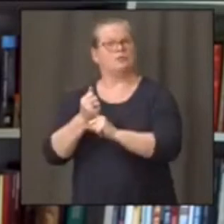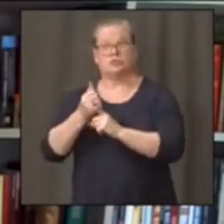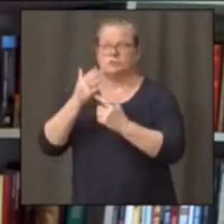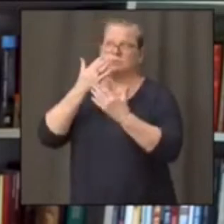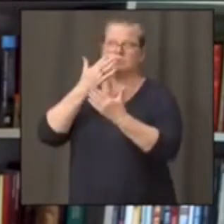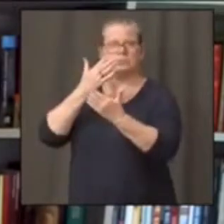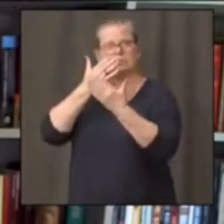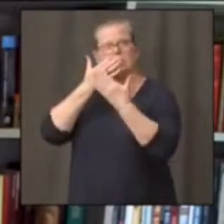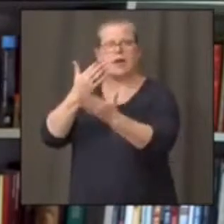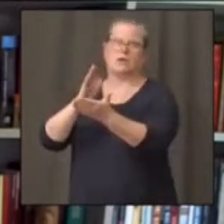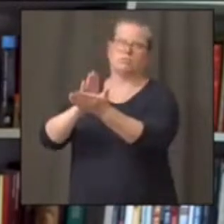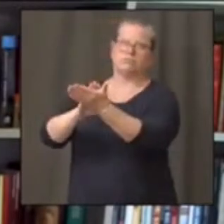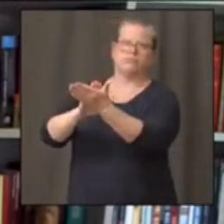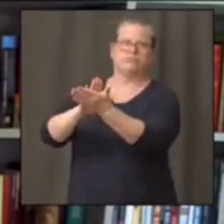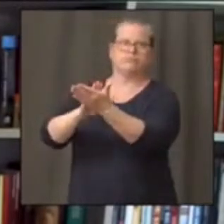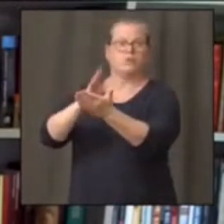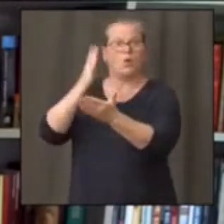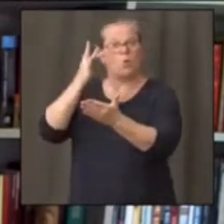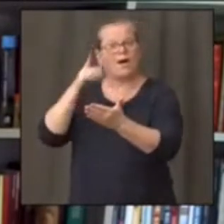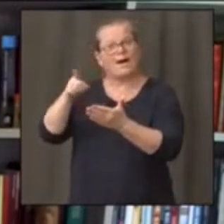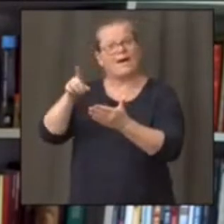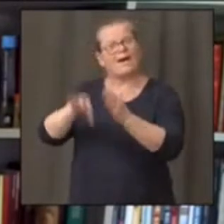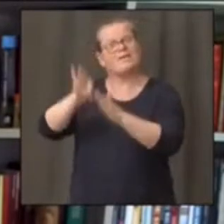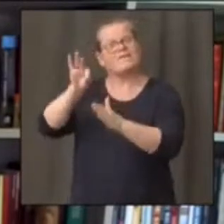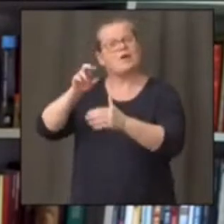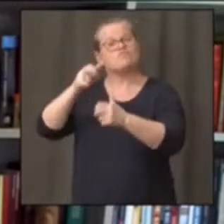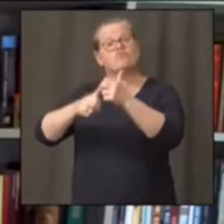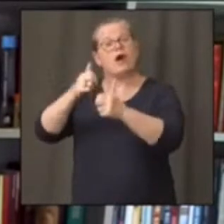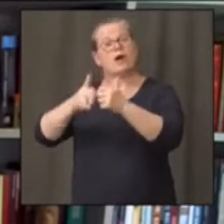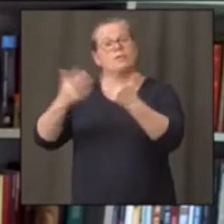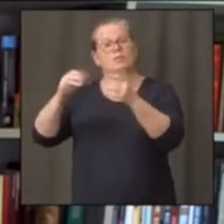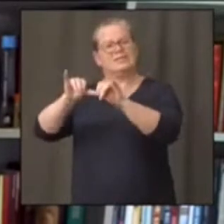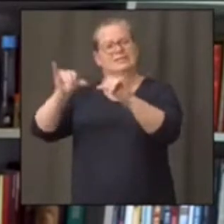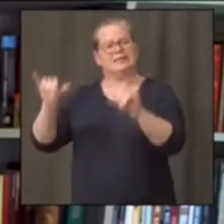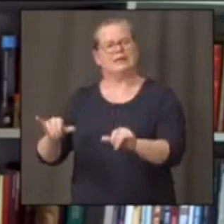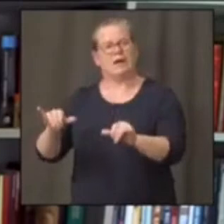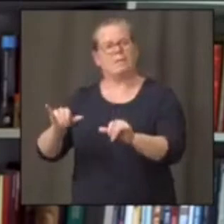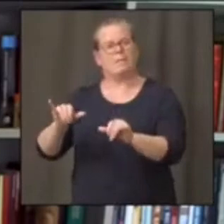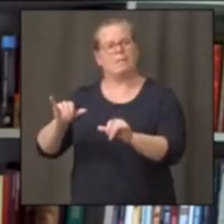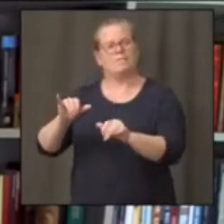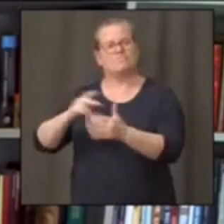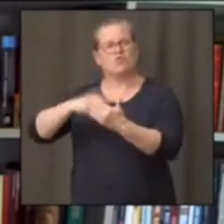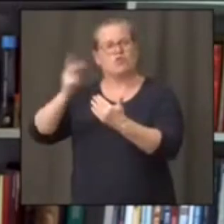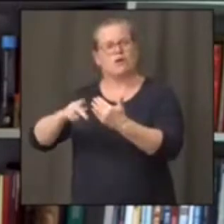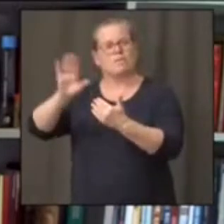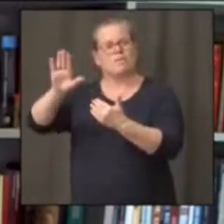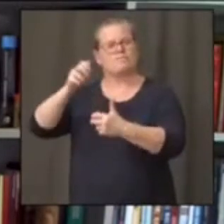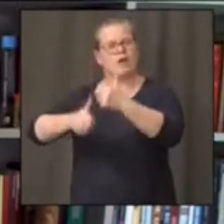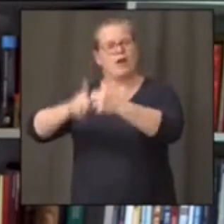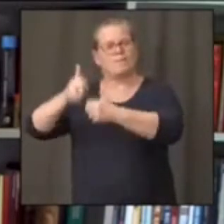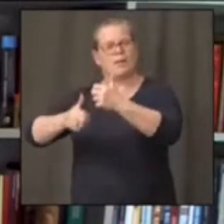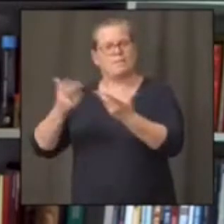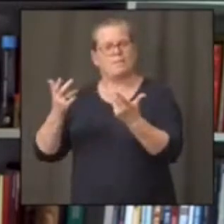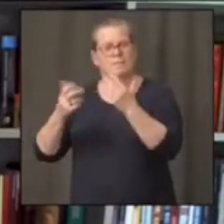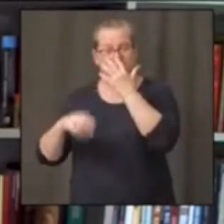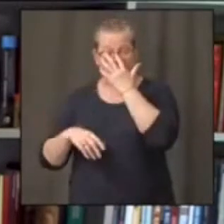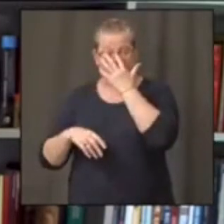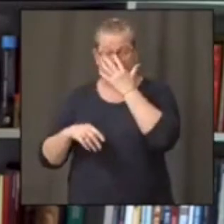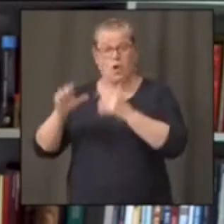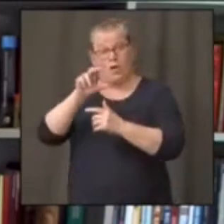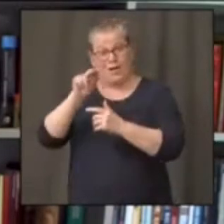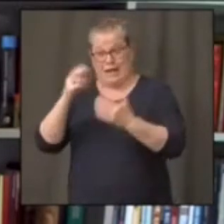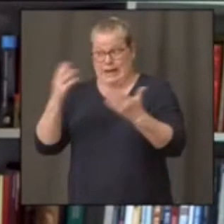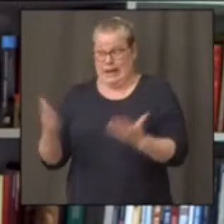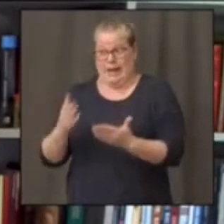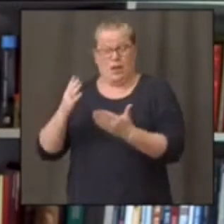was actually a systemic problem, with the Thermo Fisher. So the Connecticut here picking it up not only helped the